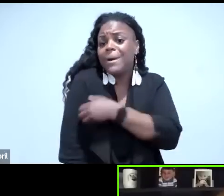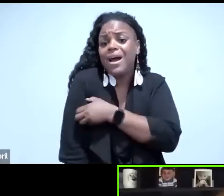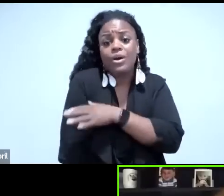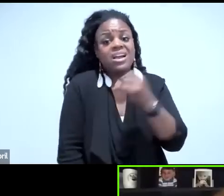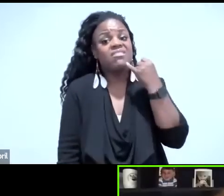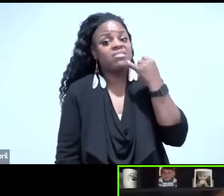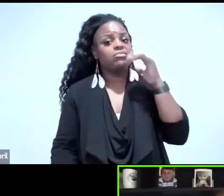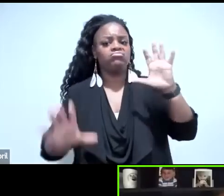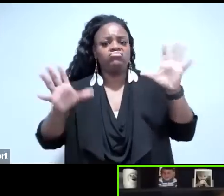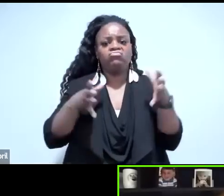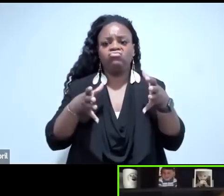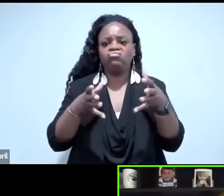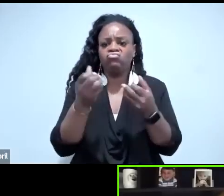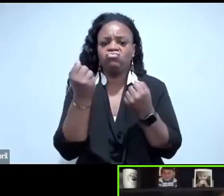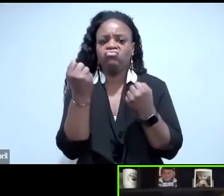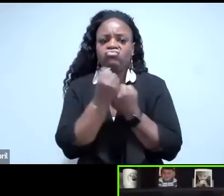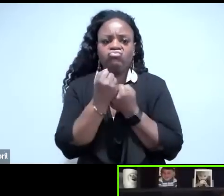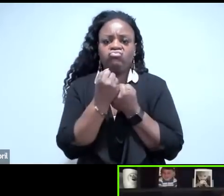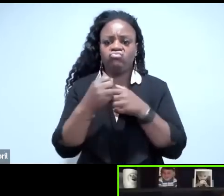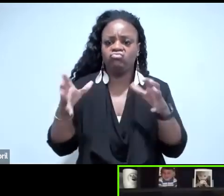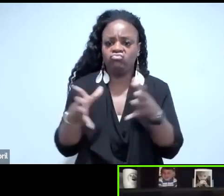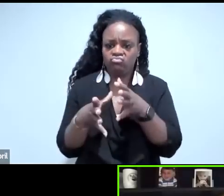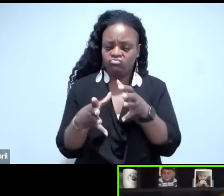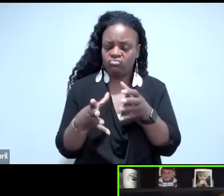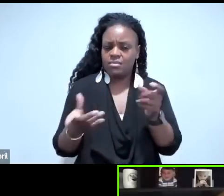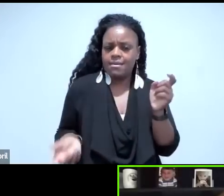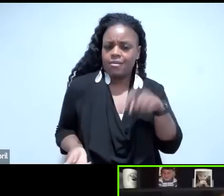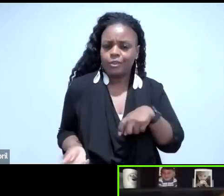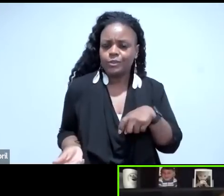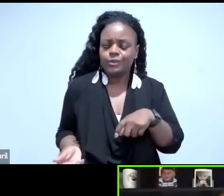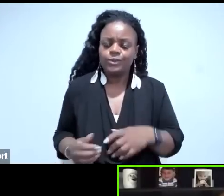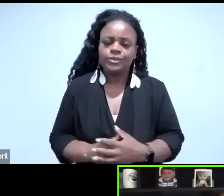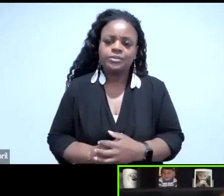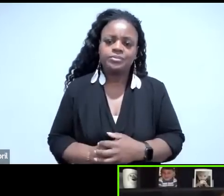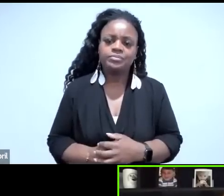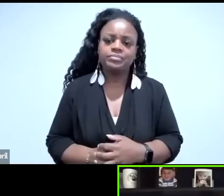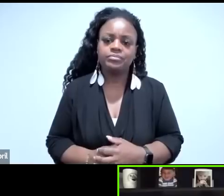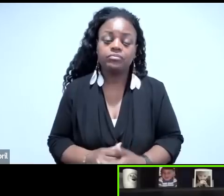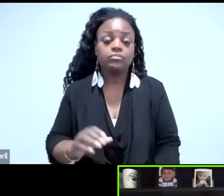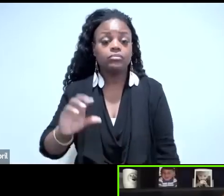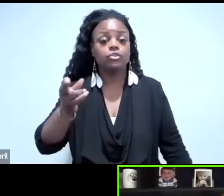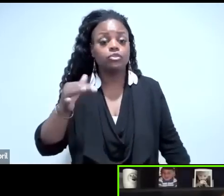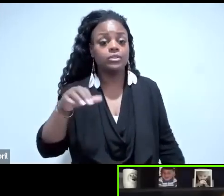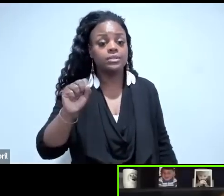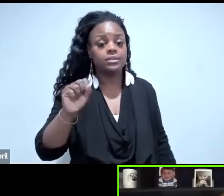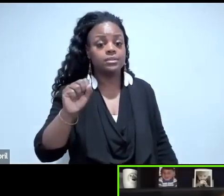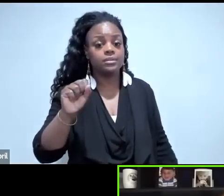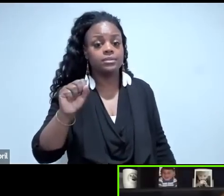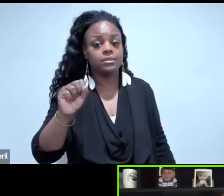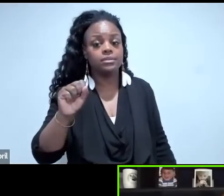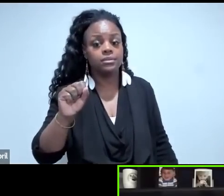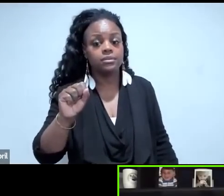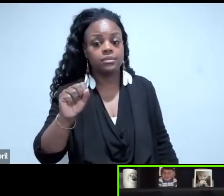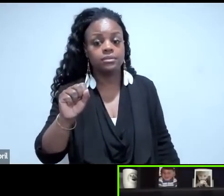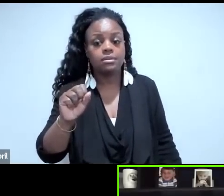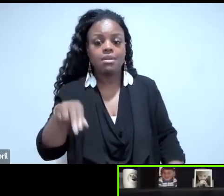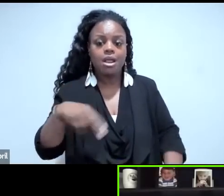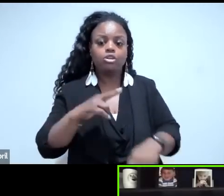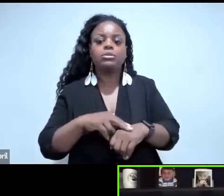Chris Smalls is doing a service for unions everywhere. He is out there running as fast as he can,